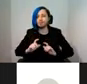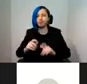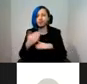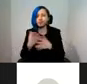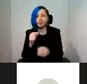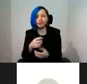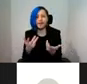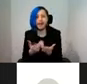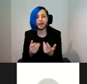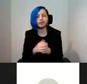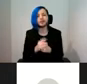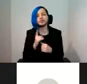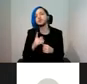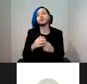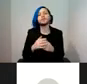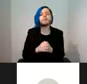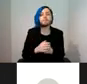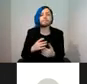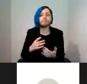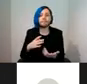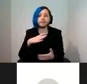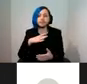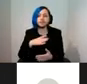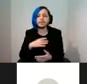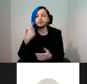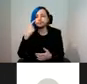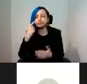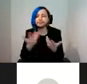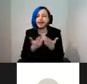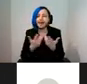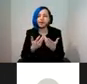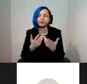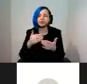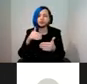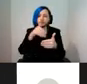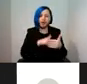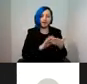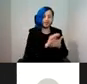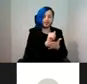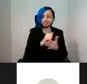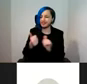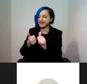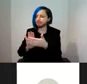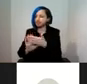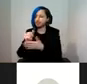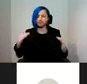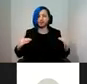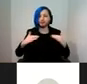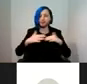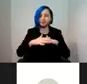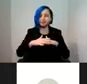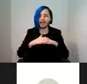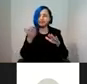provenance frameworks to be reassessed to account for industry archival cultures and to accommodate the complexity of layers and distributed ownership.